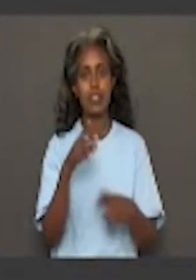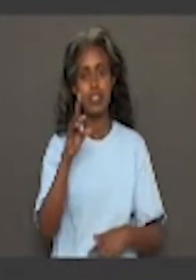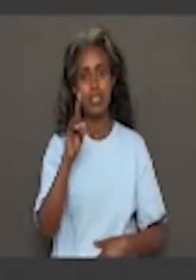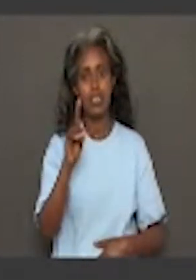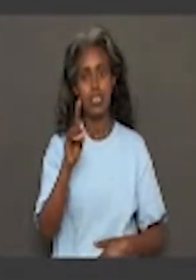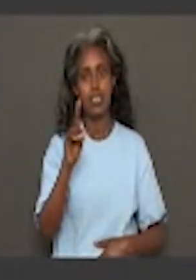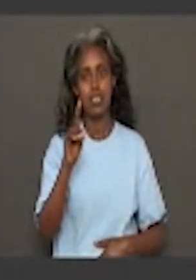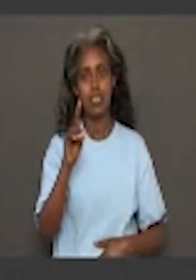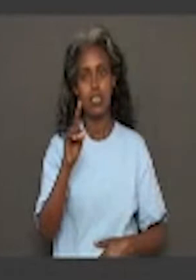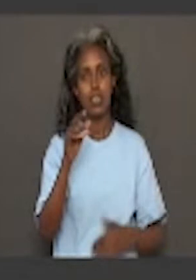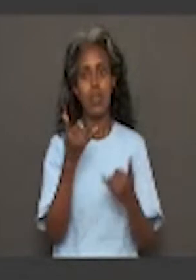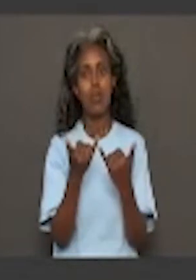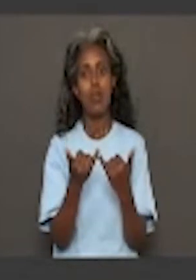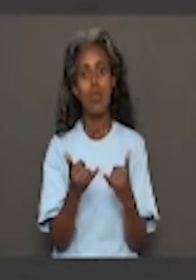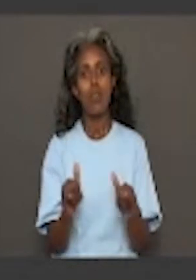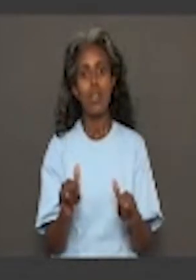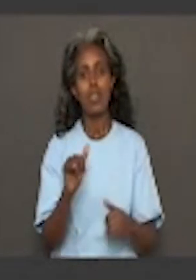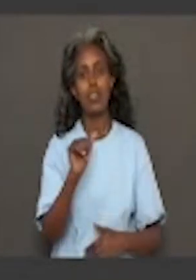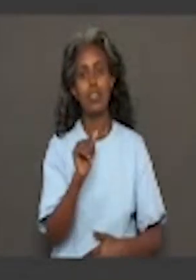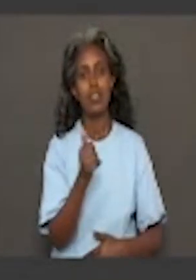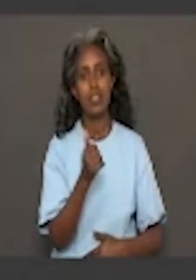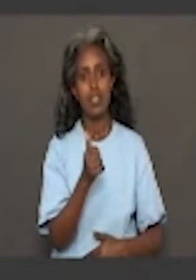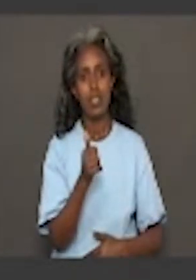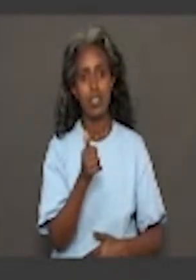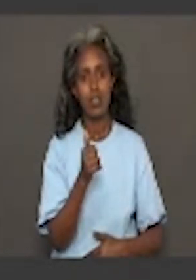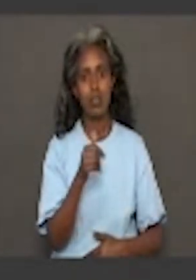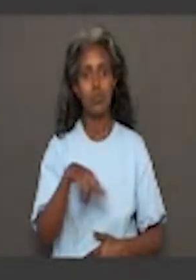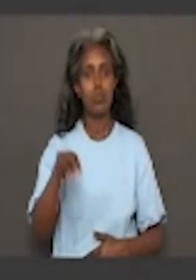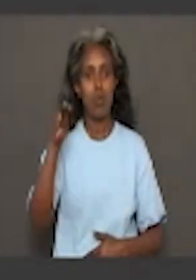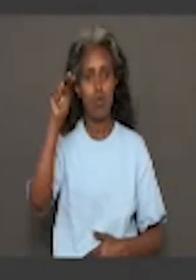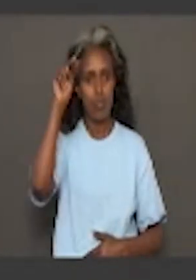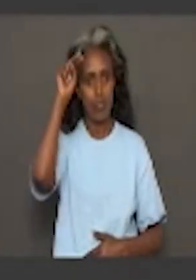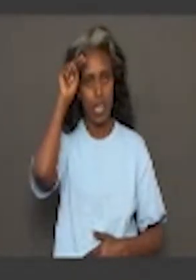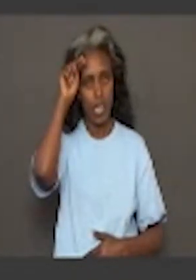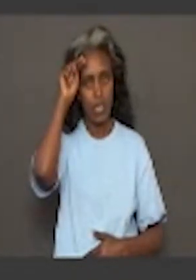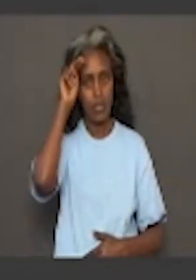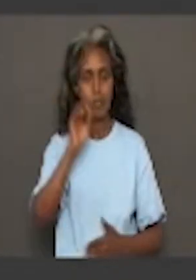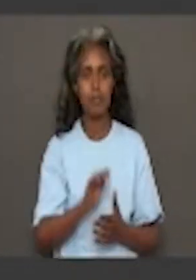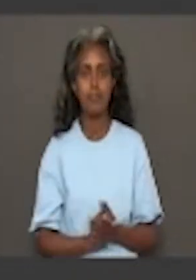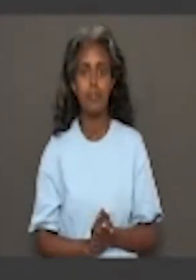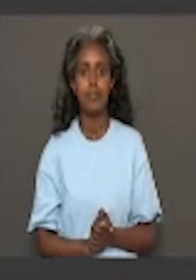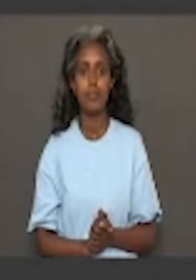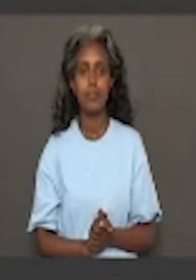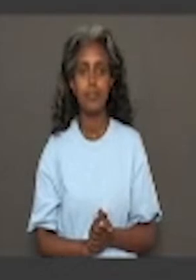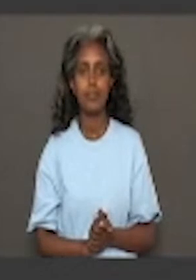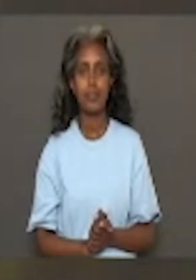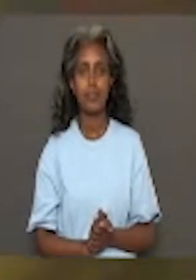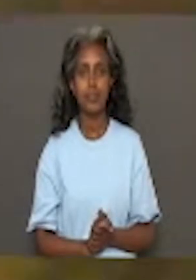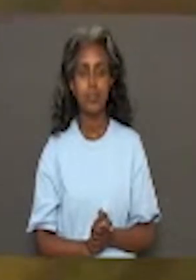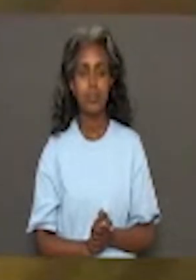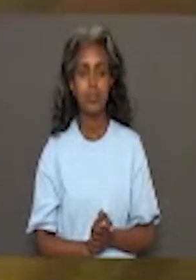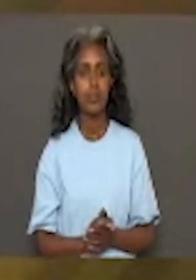times D over 10 to the power of n.